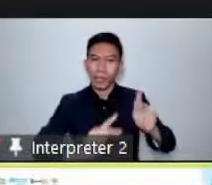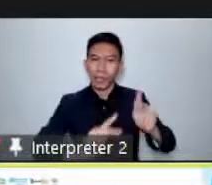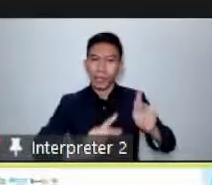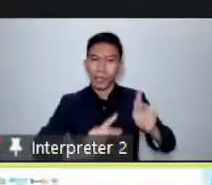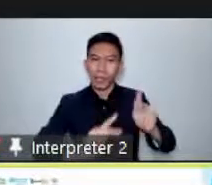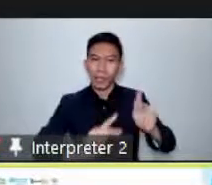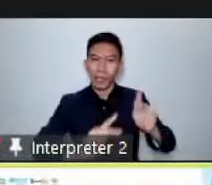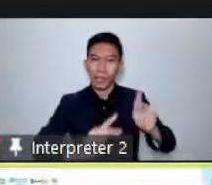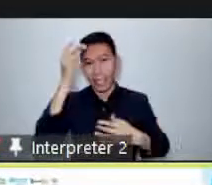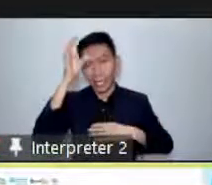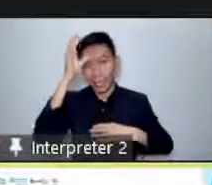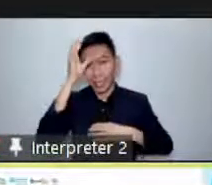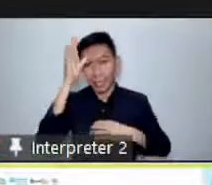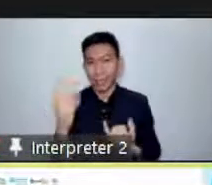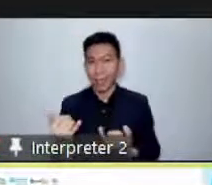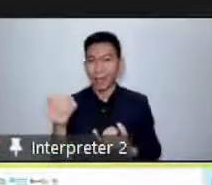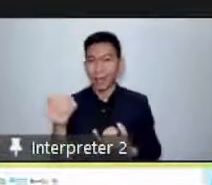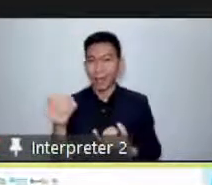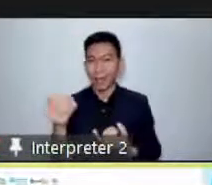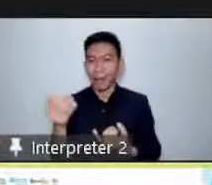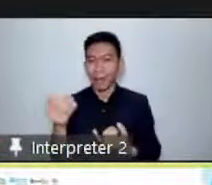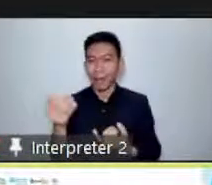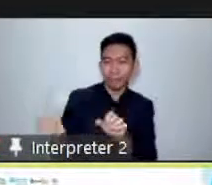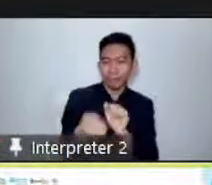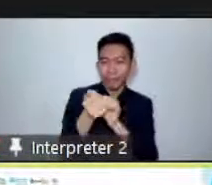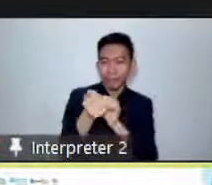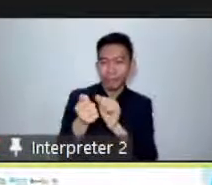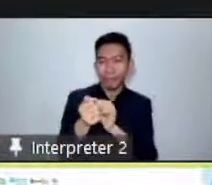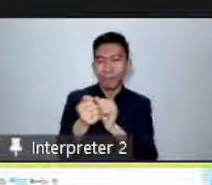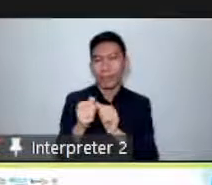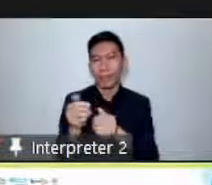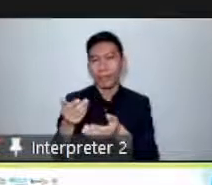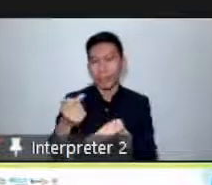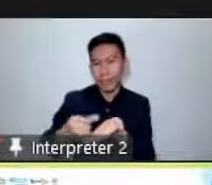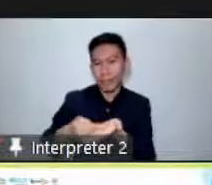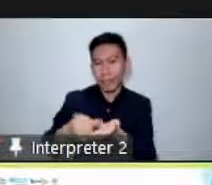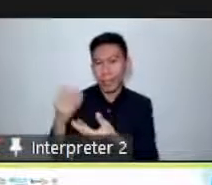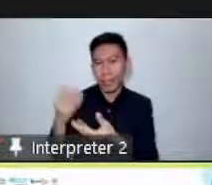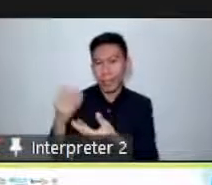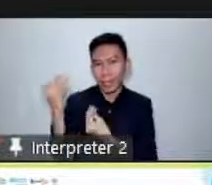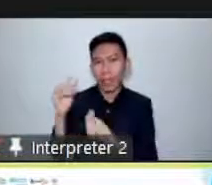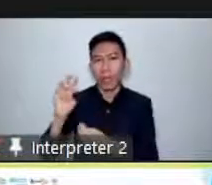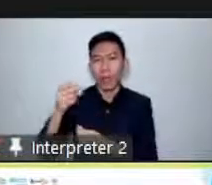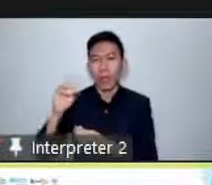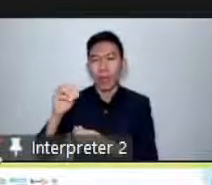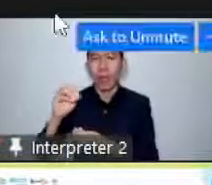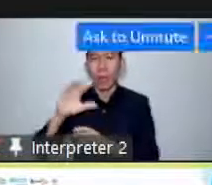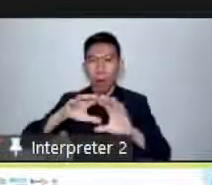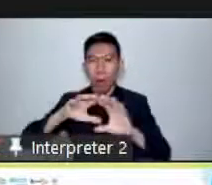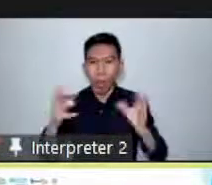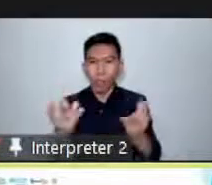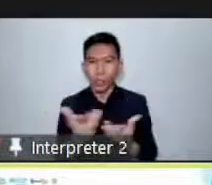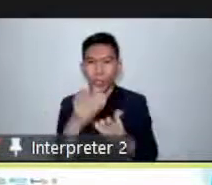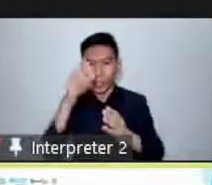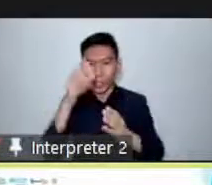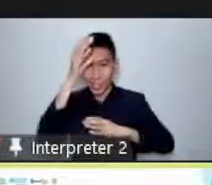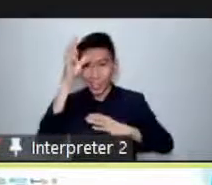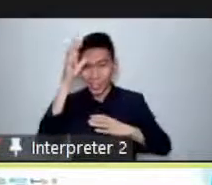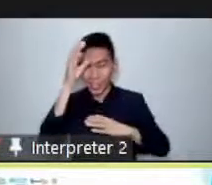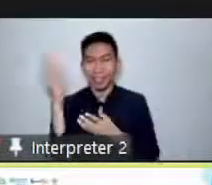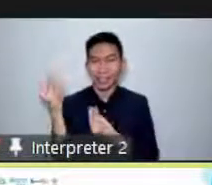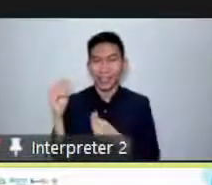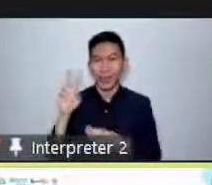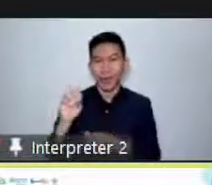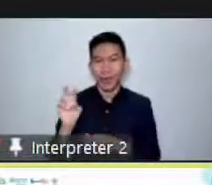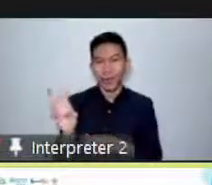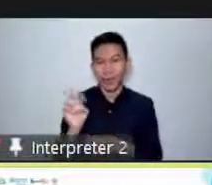us today to discuss the WHO World Cancer Report 2020. Friends, let us all